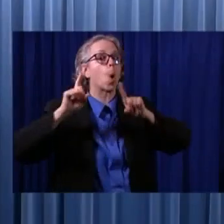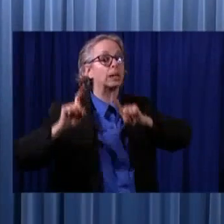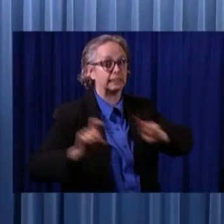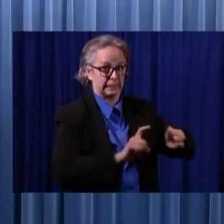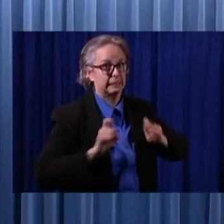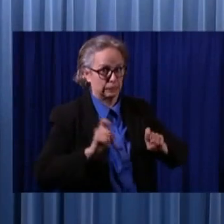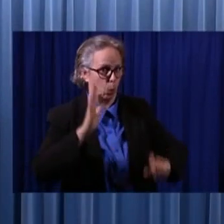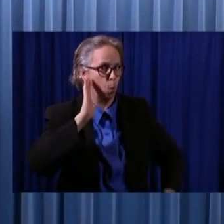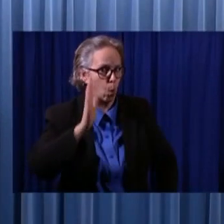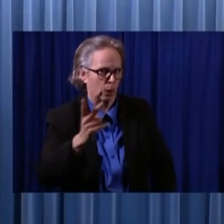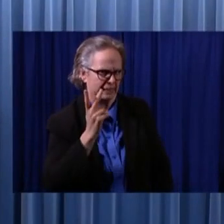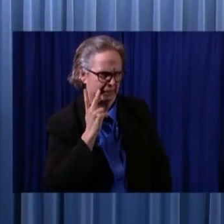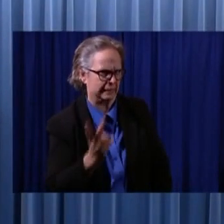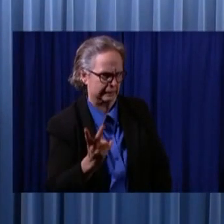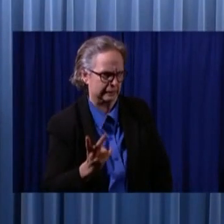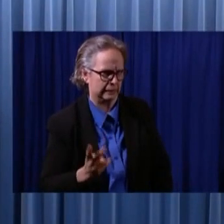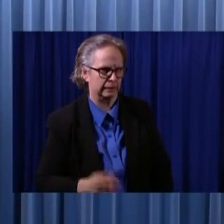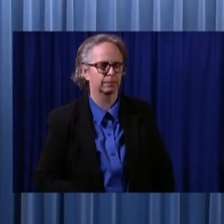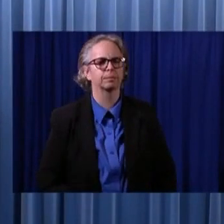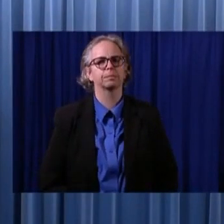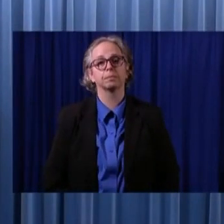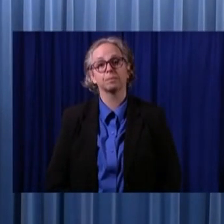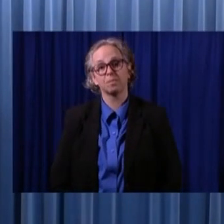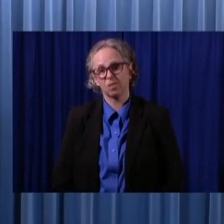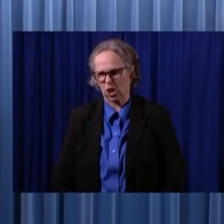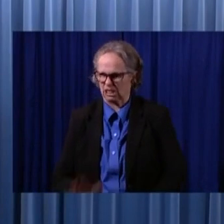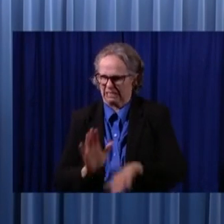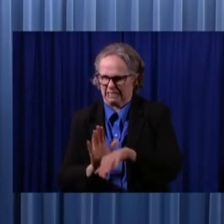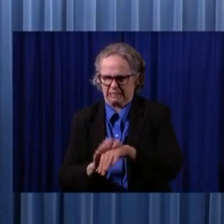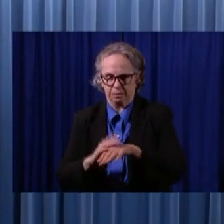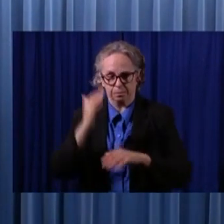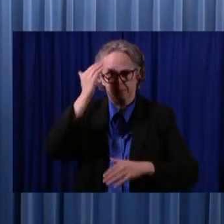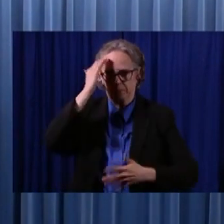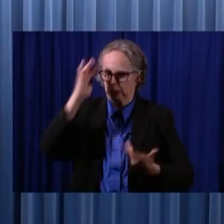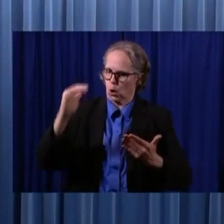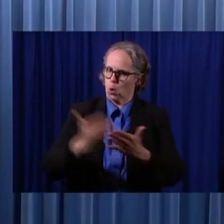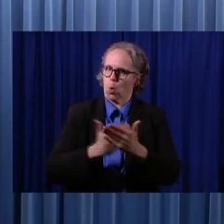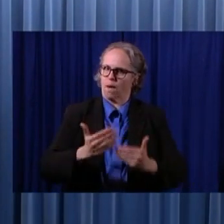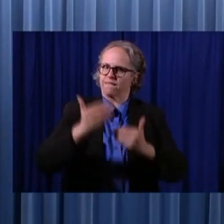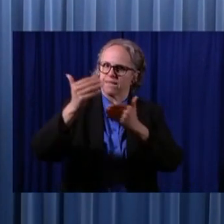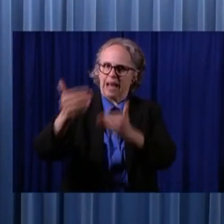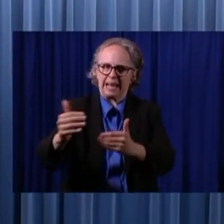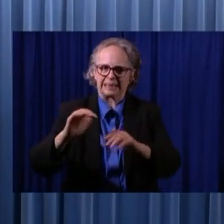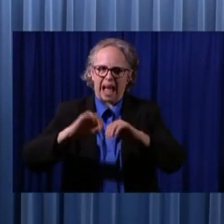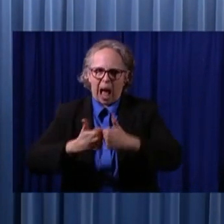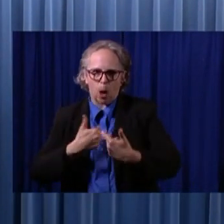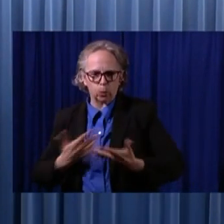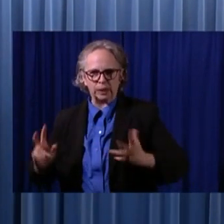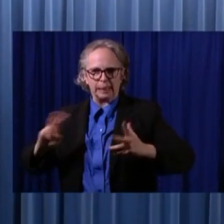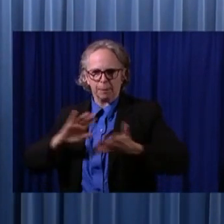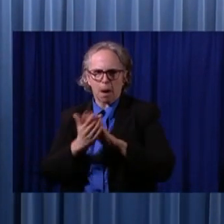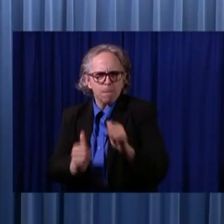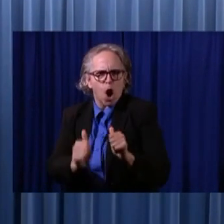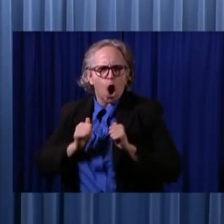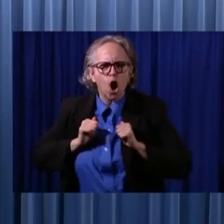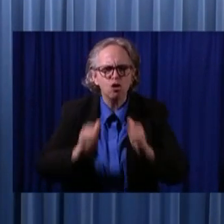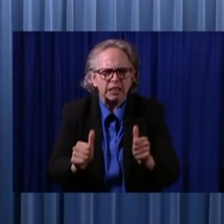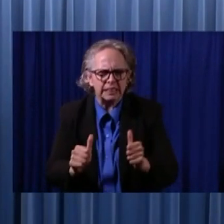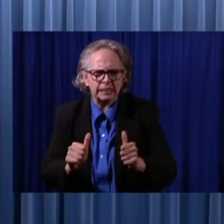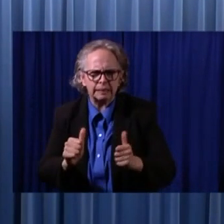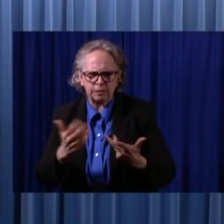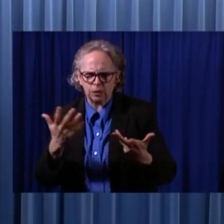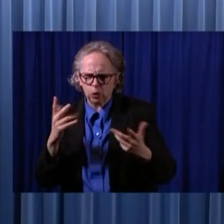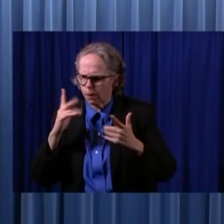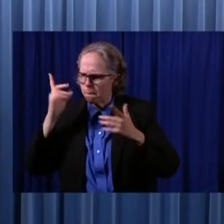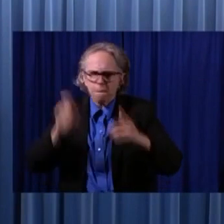We're at a new phase now. We're at a phase where, to be aggressive, we have to test more. We now have the capability of